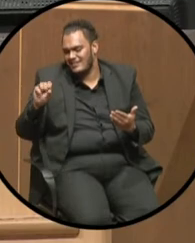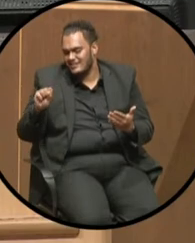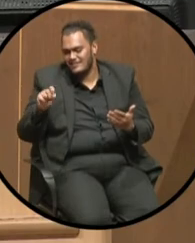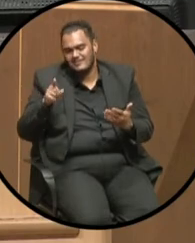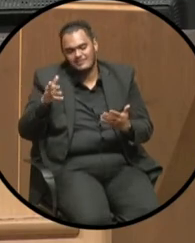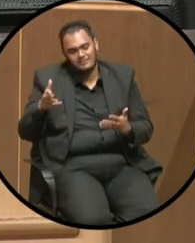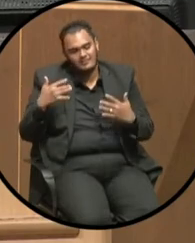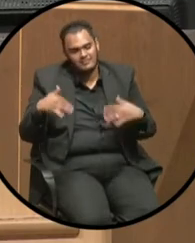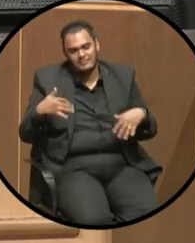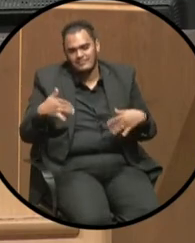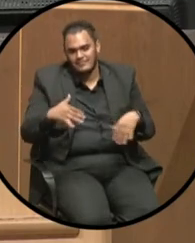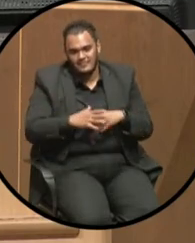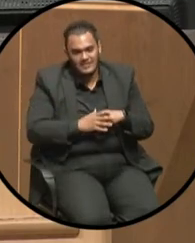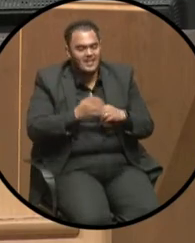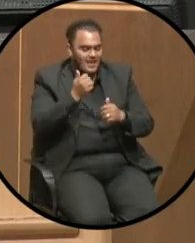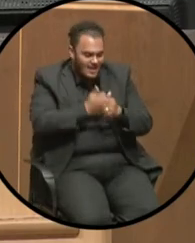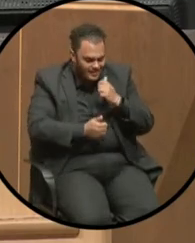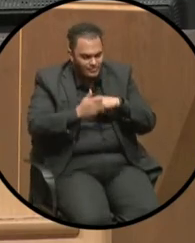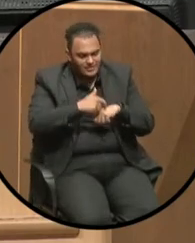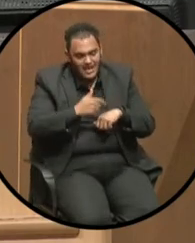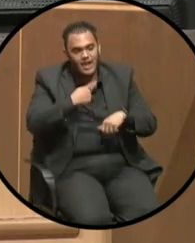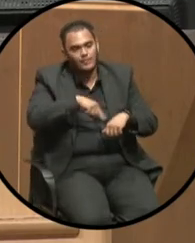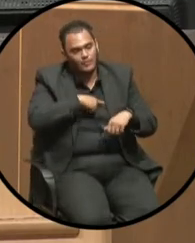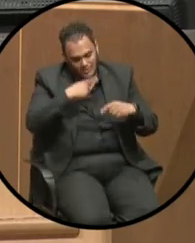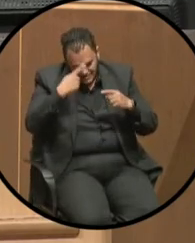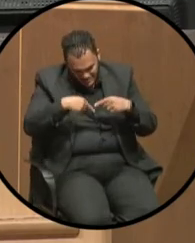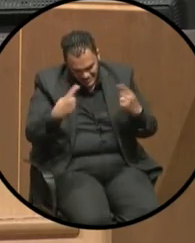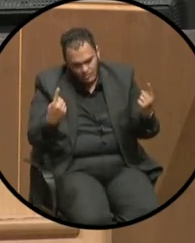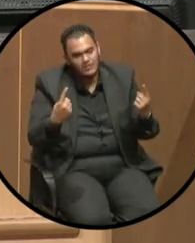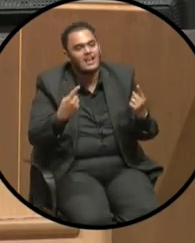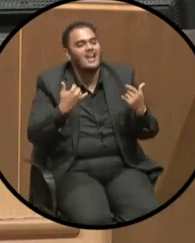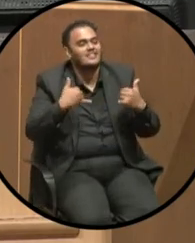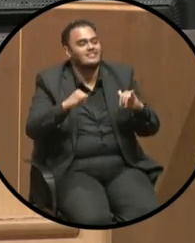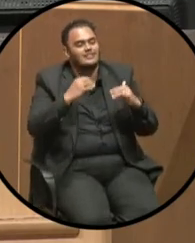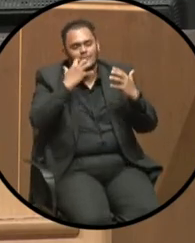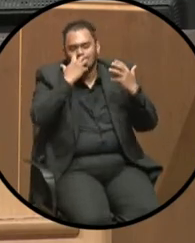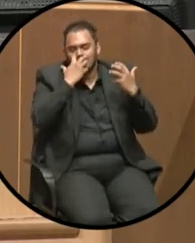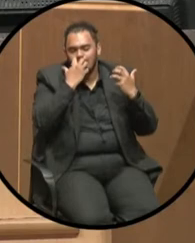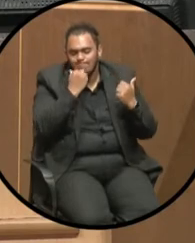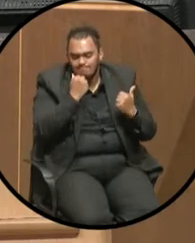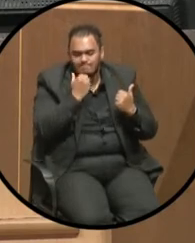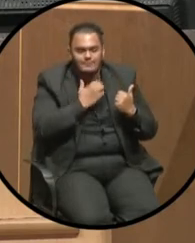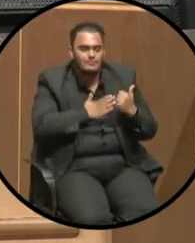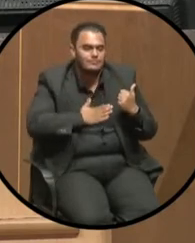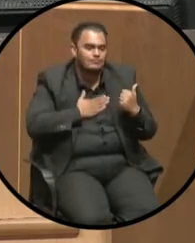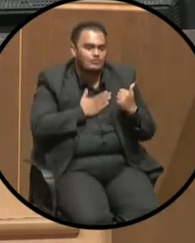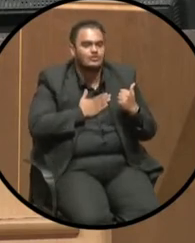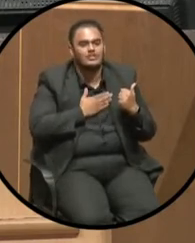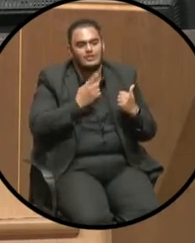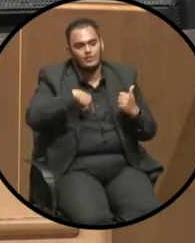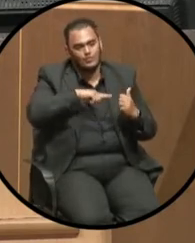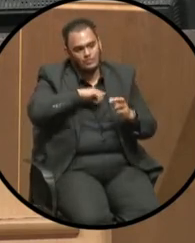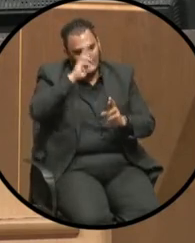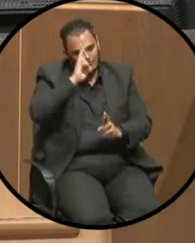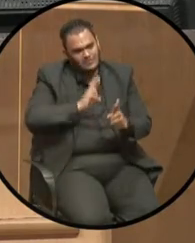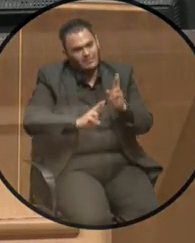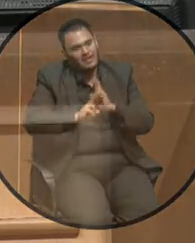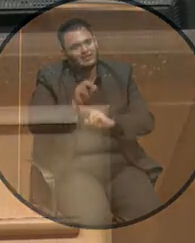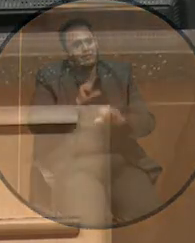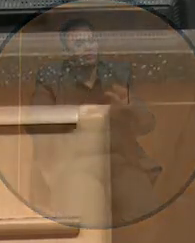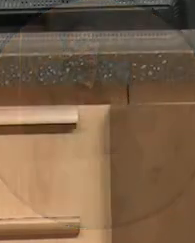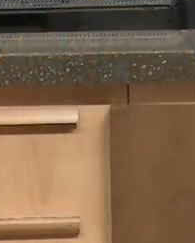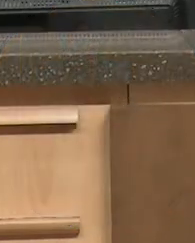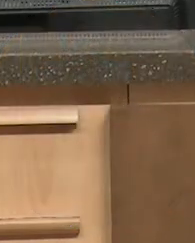board in particular, even when we disagree, I appreciate that everybody is so terribly respectful and understanding of each other. Thank you. All right, meeting adjourned.